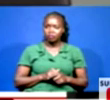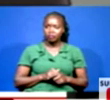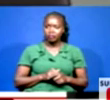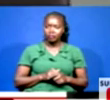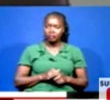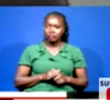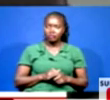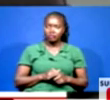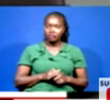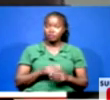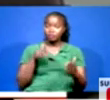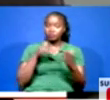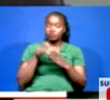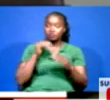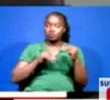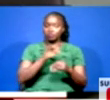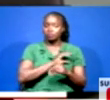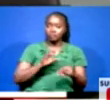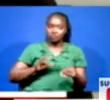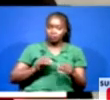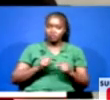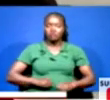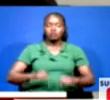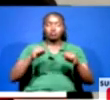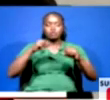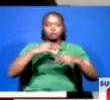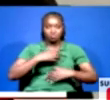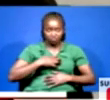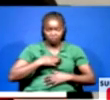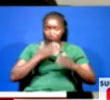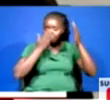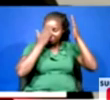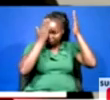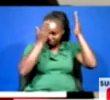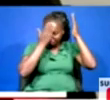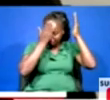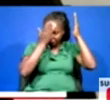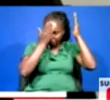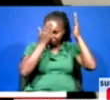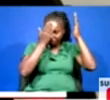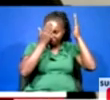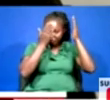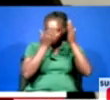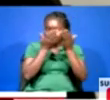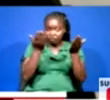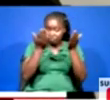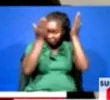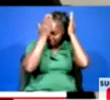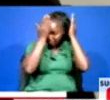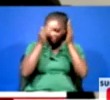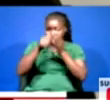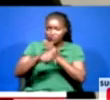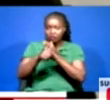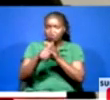The Ethics and Anti-Corruption Commission Chairperson, retired Archbishop Dr. Eliud Wabukala, was in Kakamega County rallying